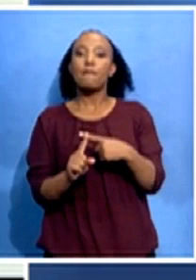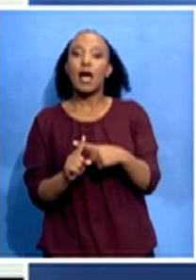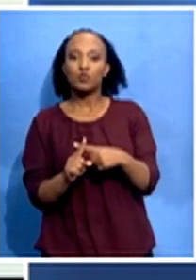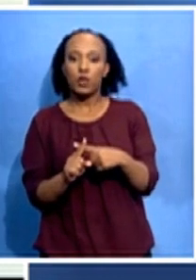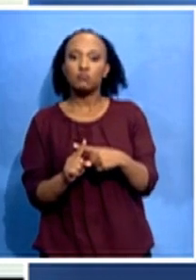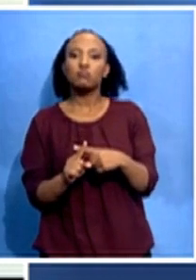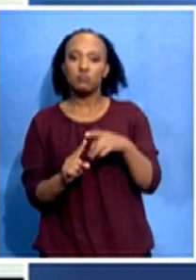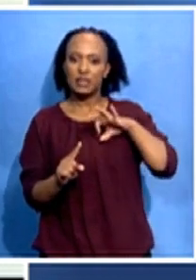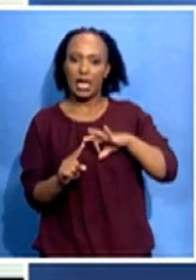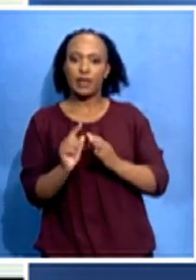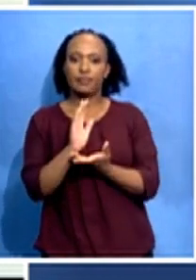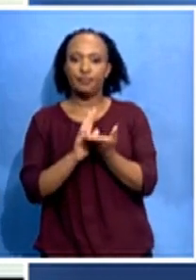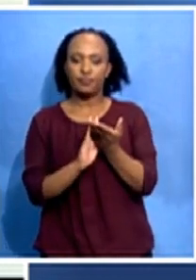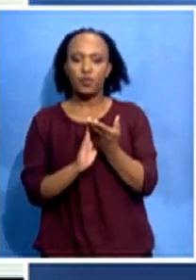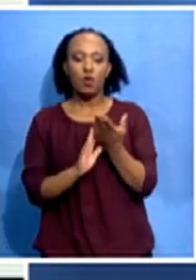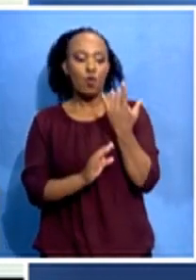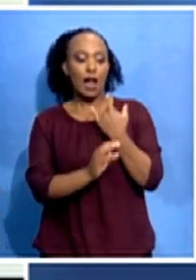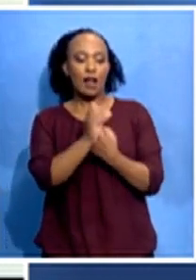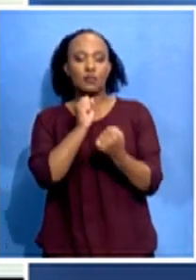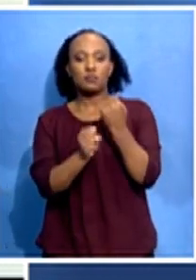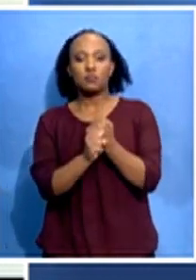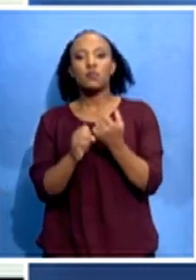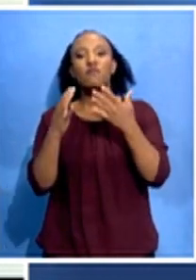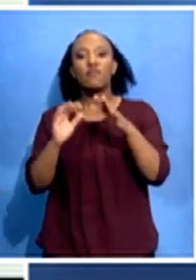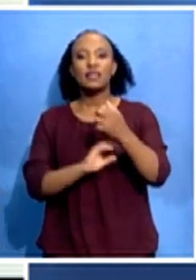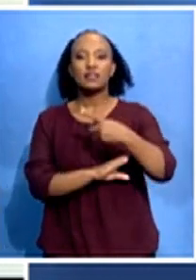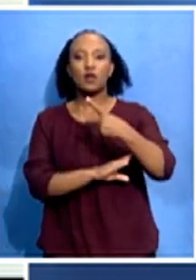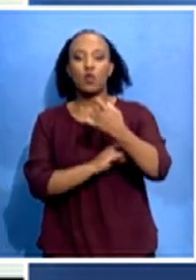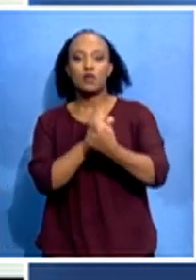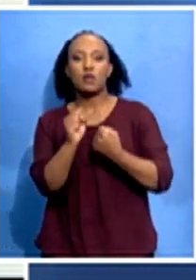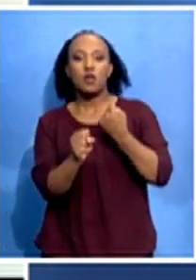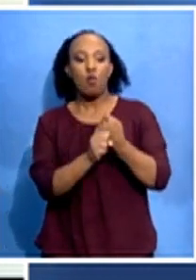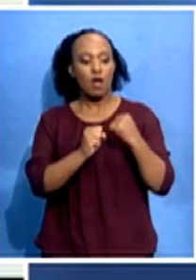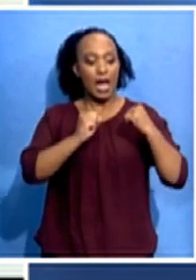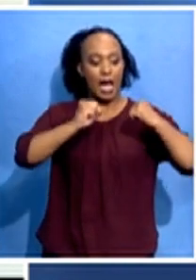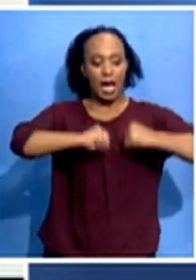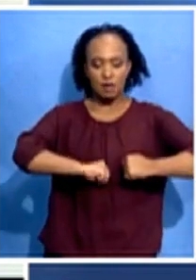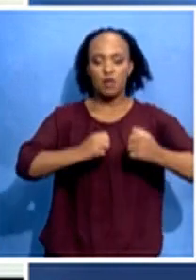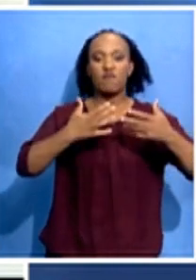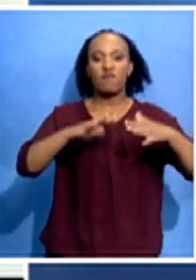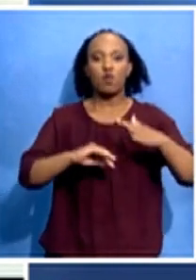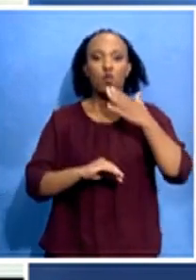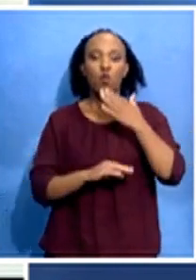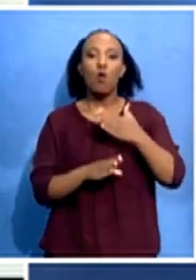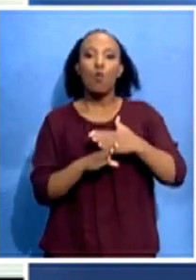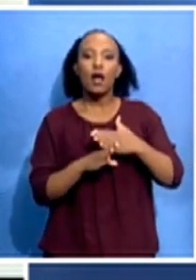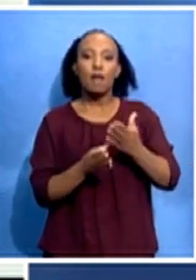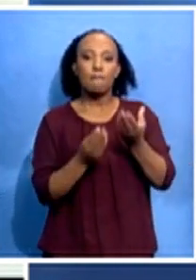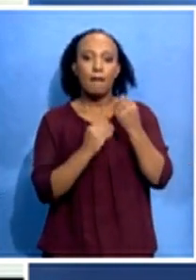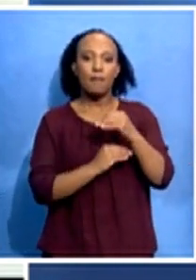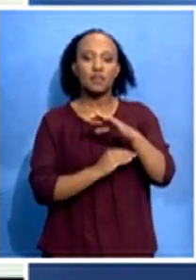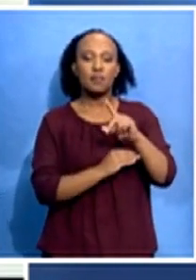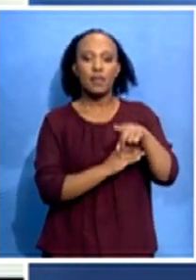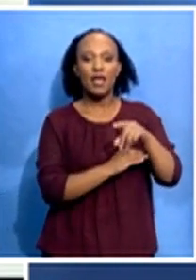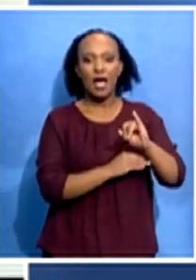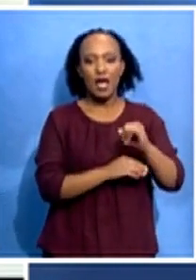implemented the 2nd year of collective agreements where workers got CPI plus 4. That's unsustainable. Civil servants should